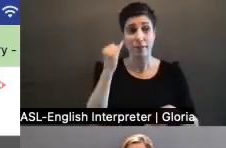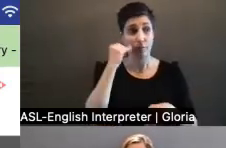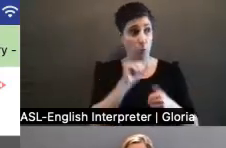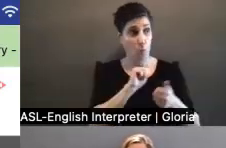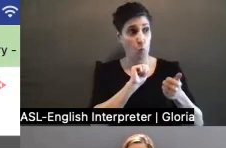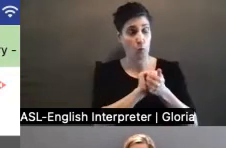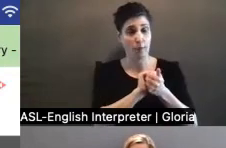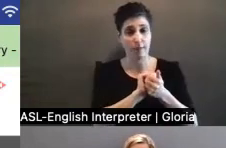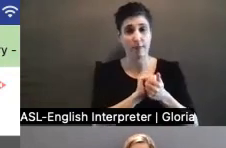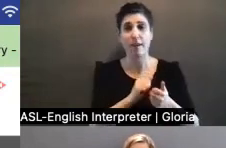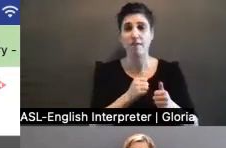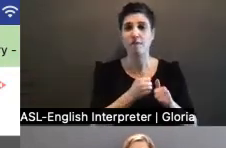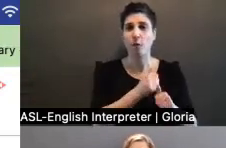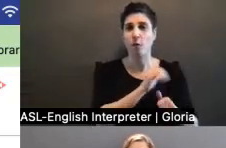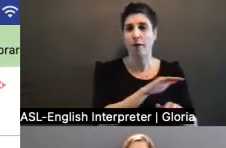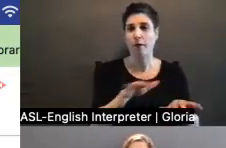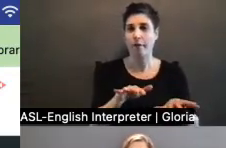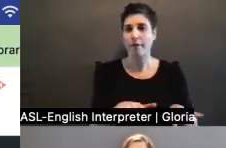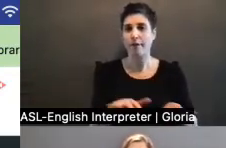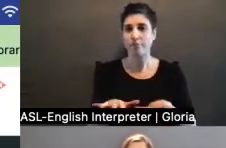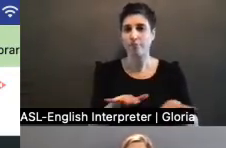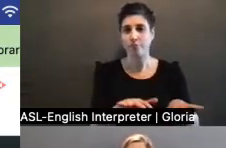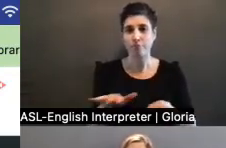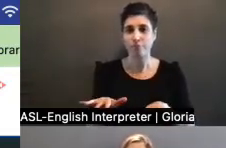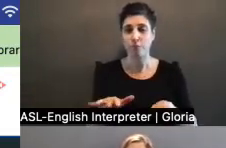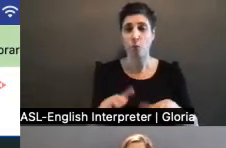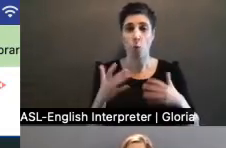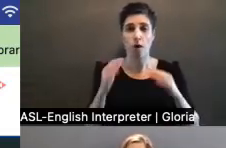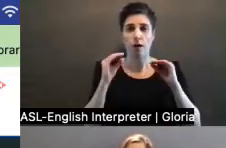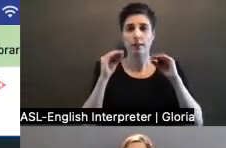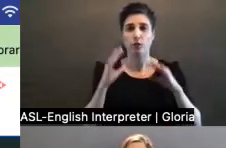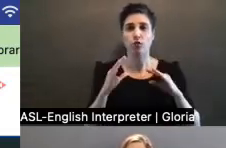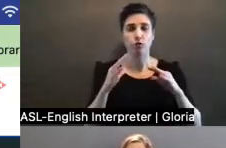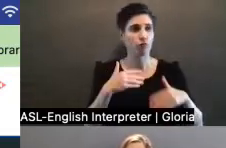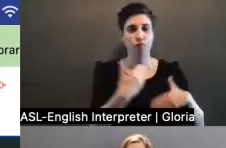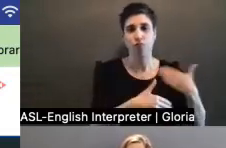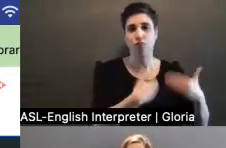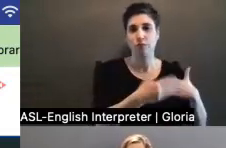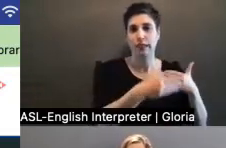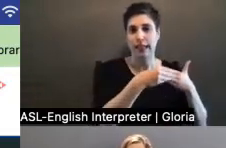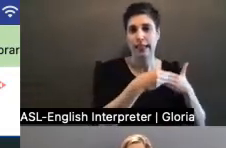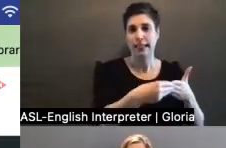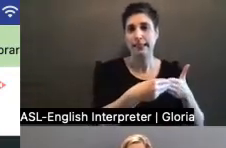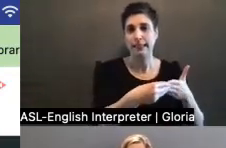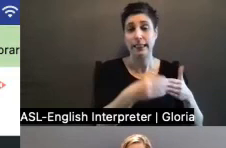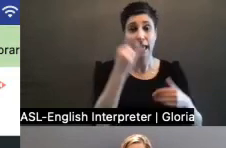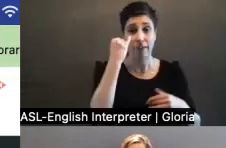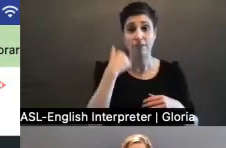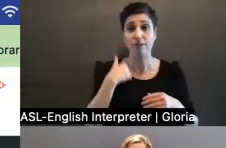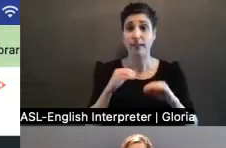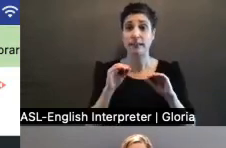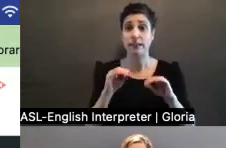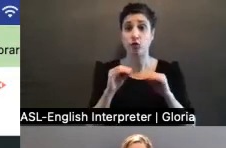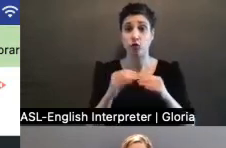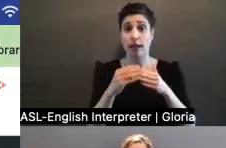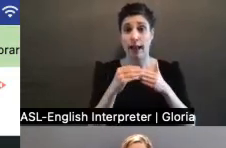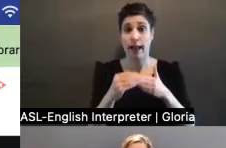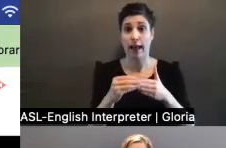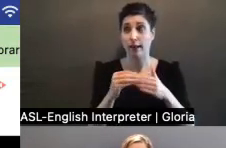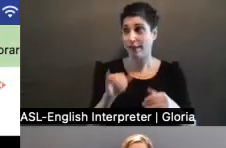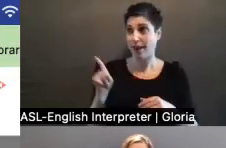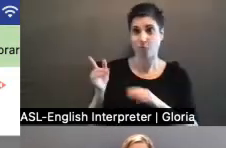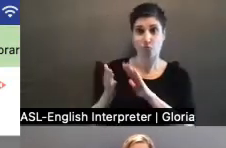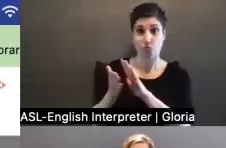at any time, or I can do it as instructor-paced. And if I do that, it's launching it for me, and I can guide